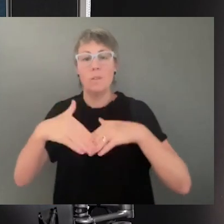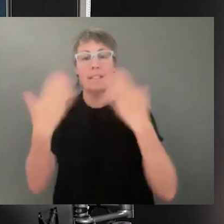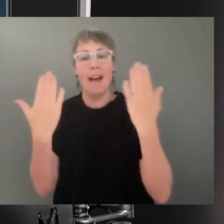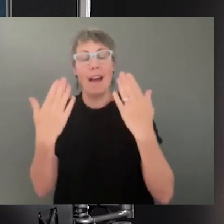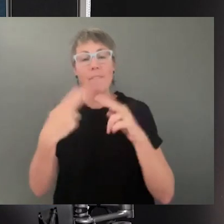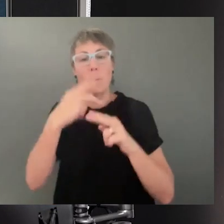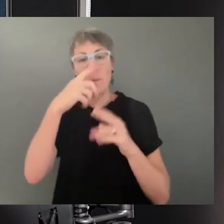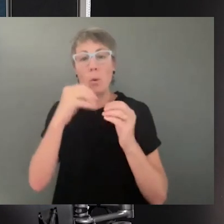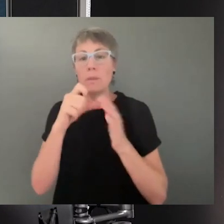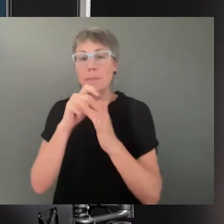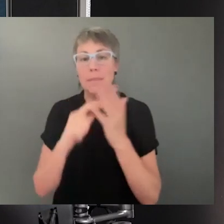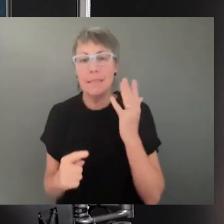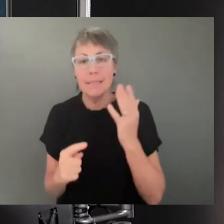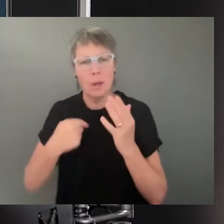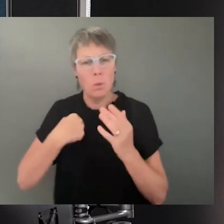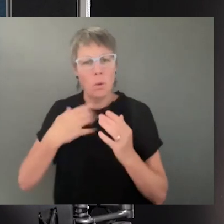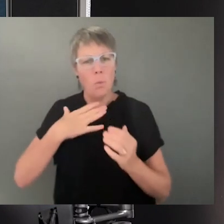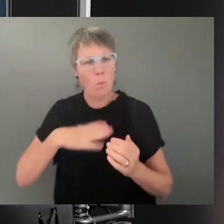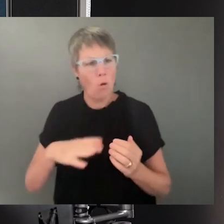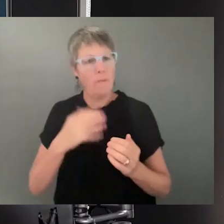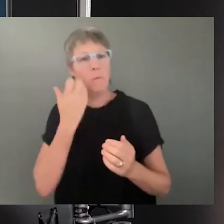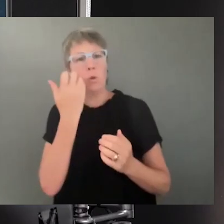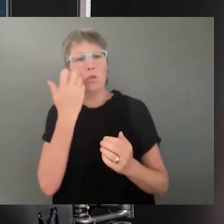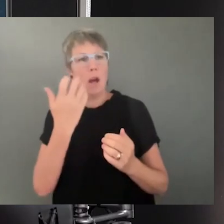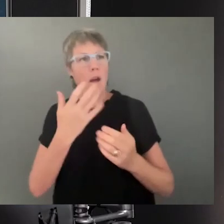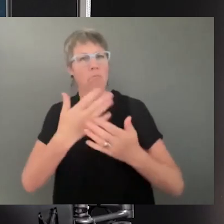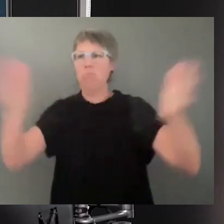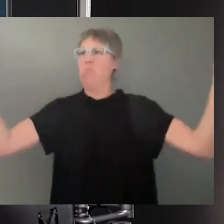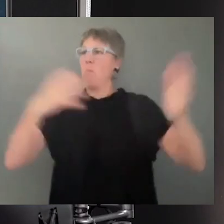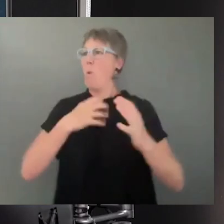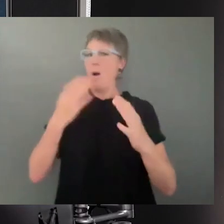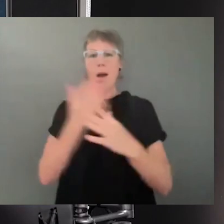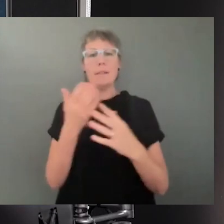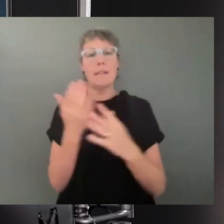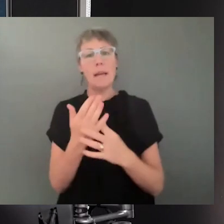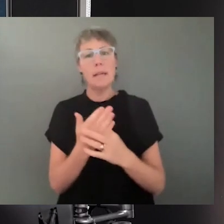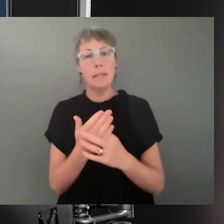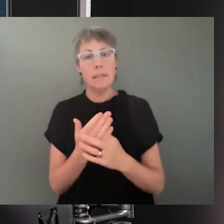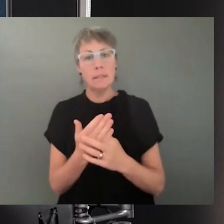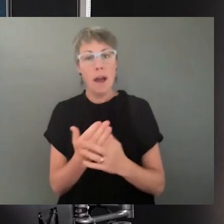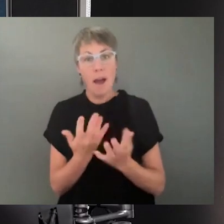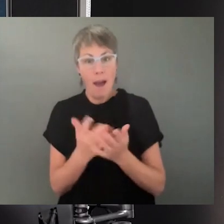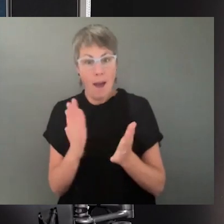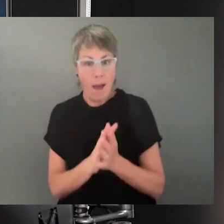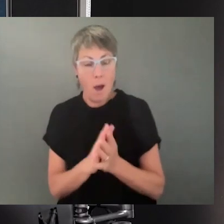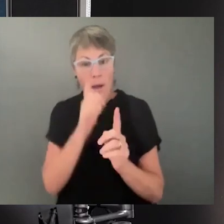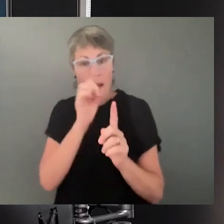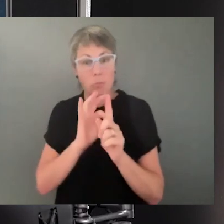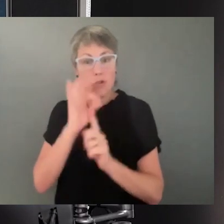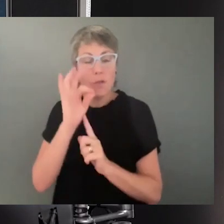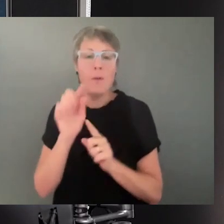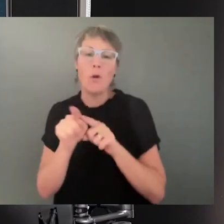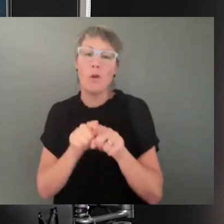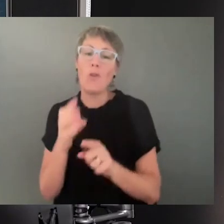all the learnings that we see in all the different things gathered in a website like this and make some recommendations about how we